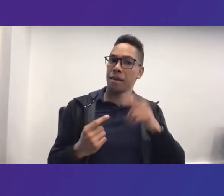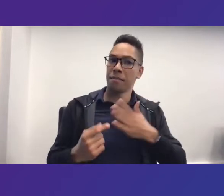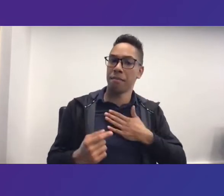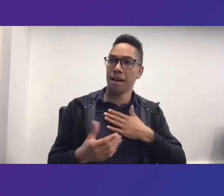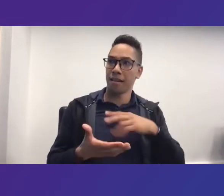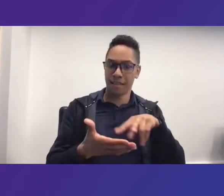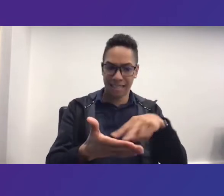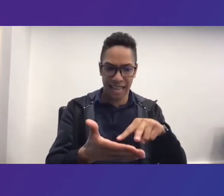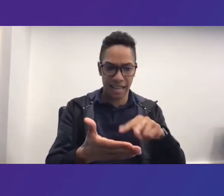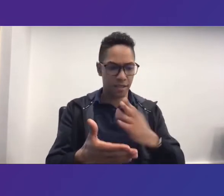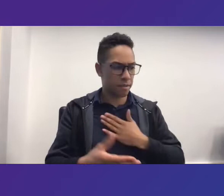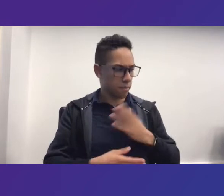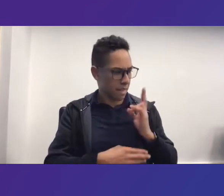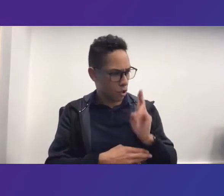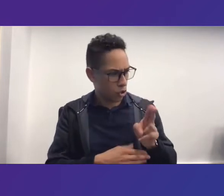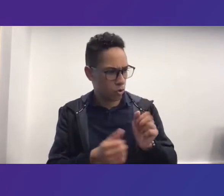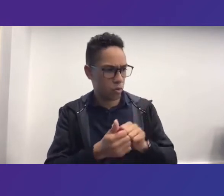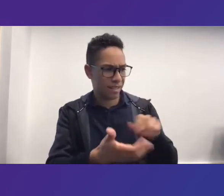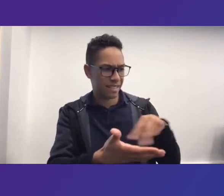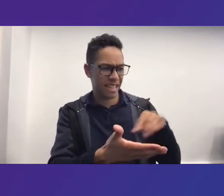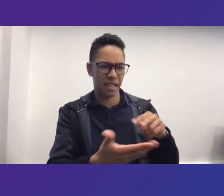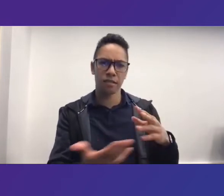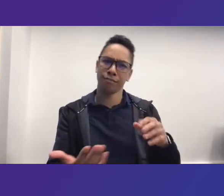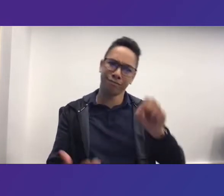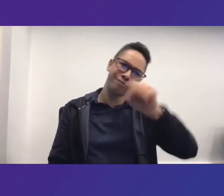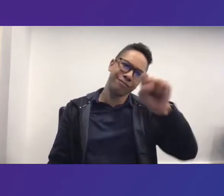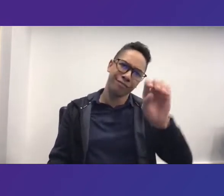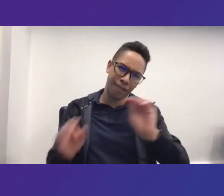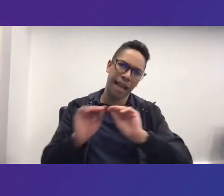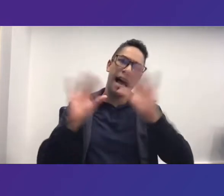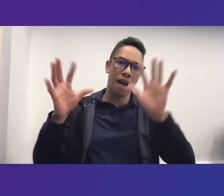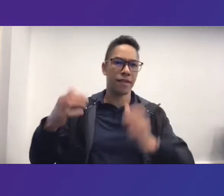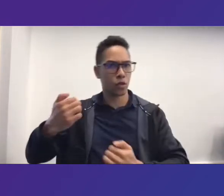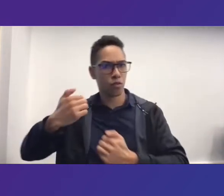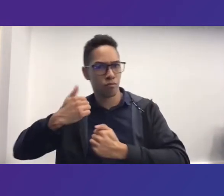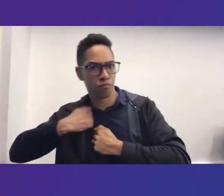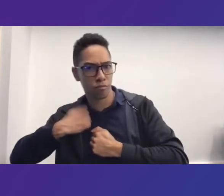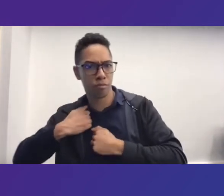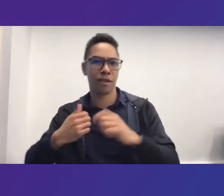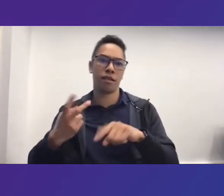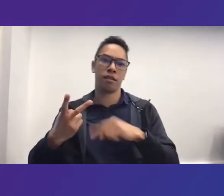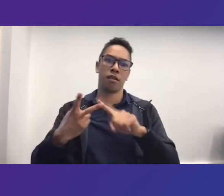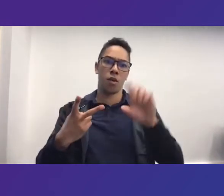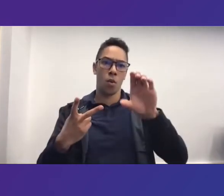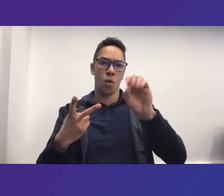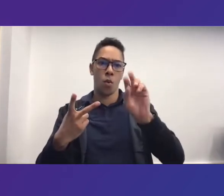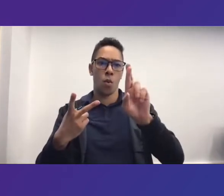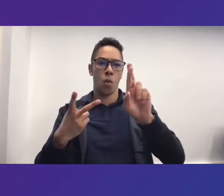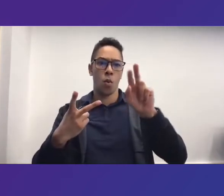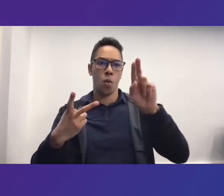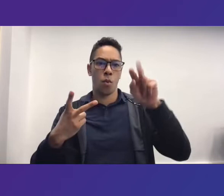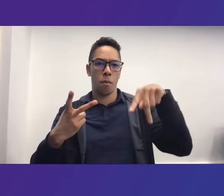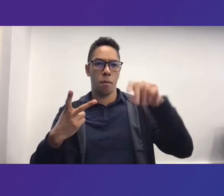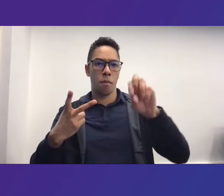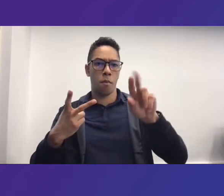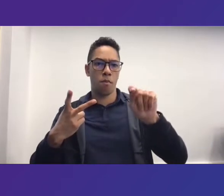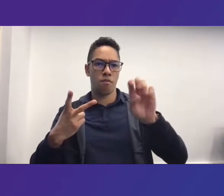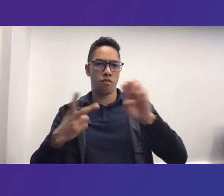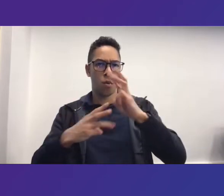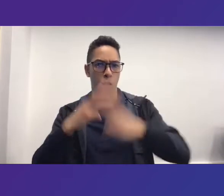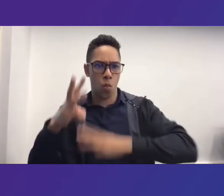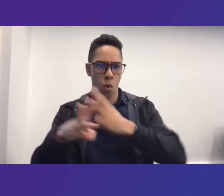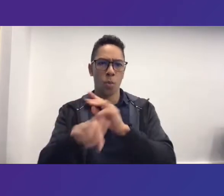my career in dance, how the military and corporate world forged that. I think I look at the art as